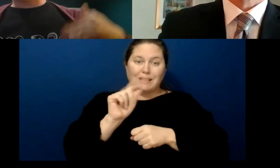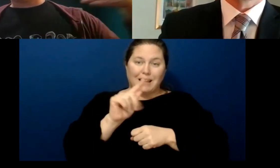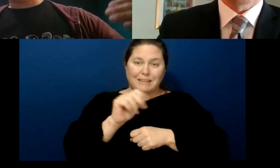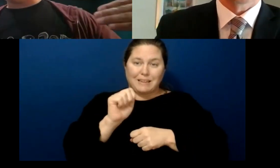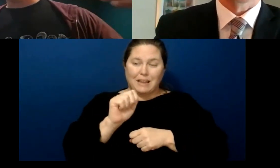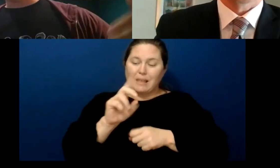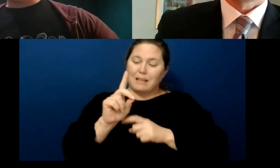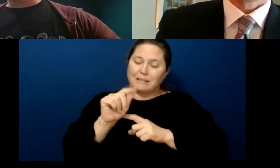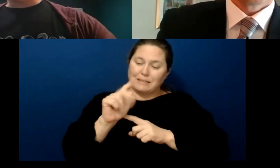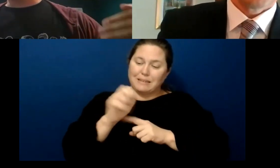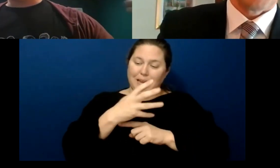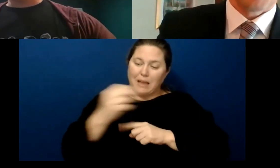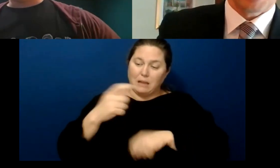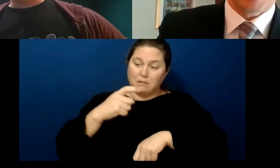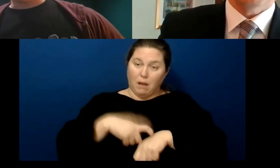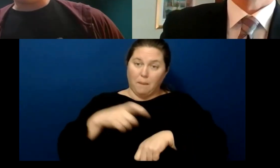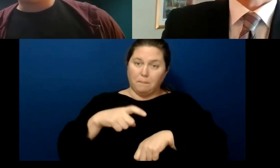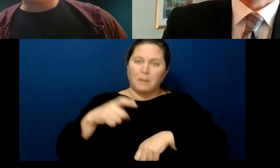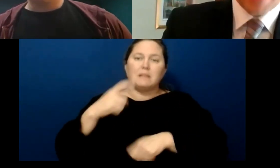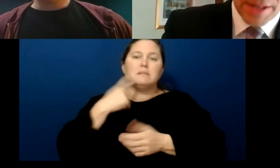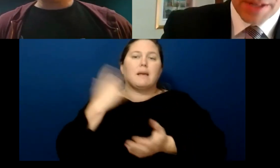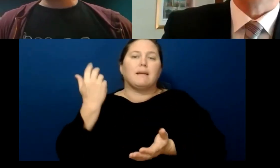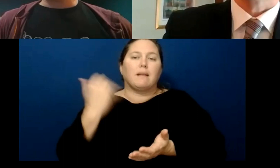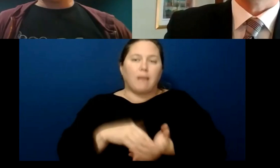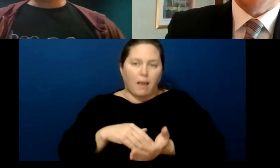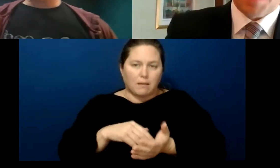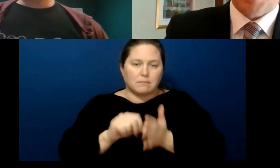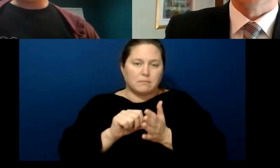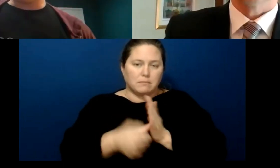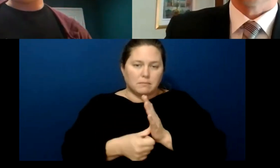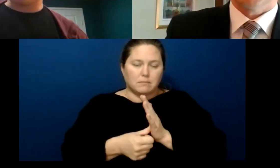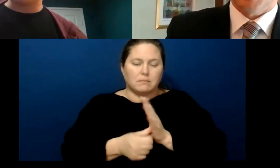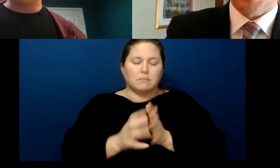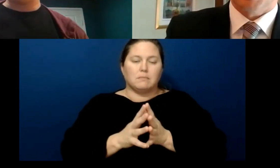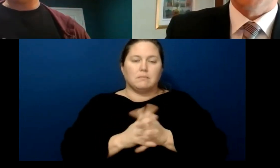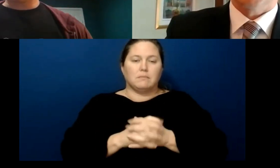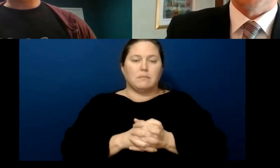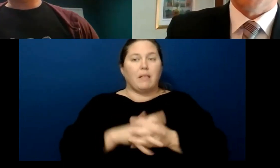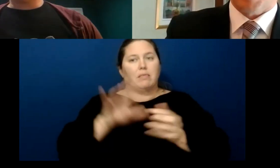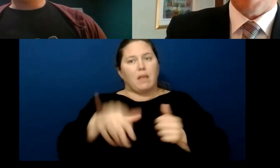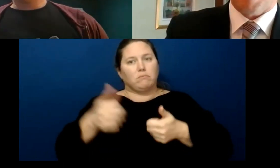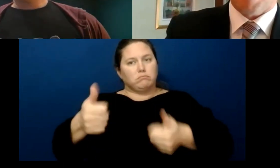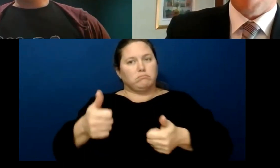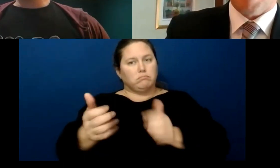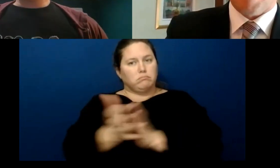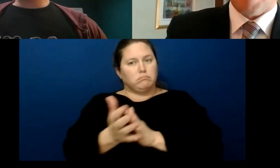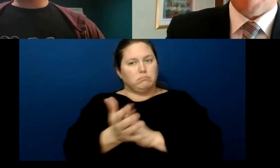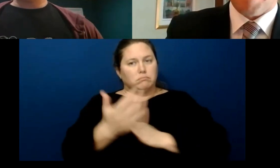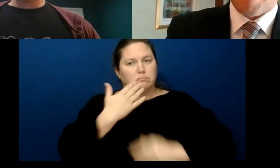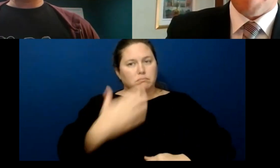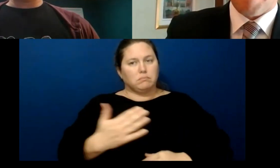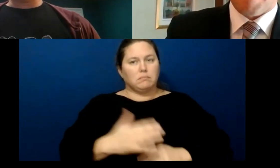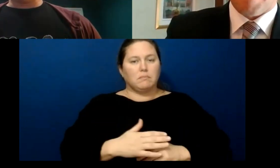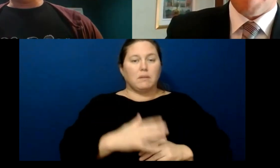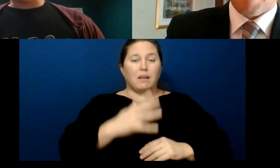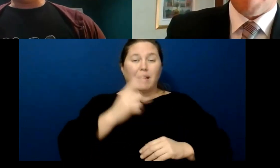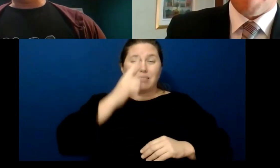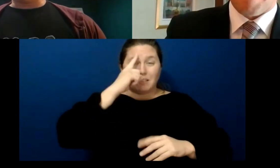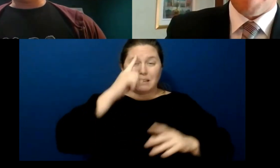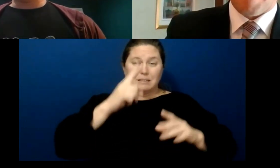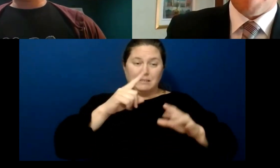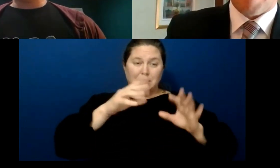thing to say, hey, this information was properly conveyed. Yes. So that's something that's awesome. But yeah, I think it would run on sentences